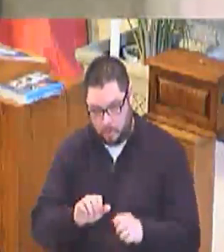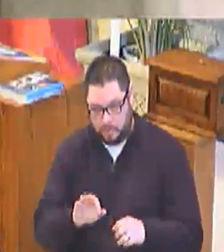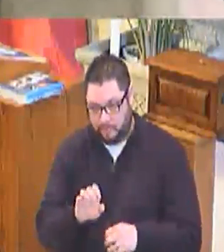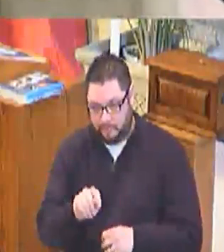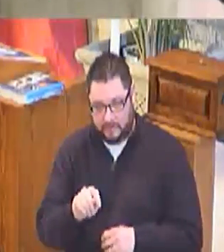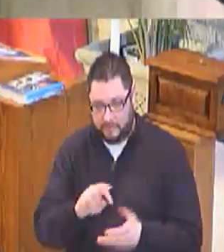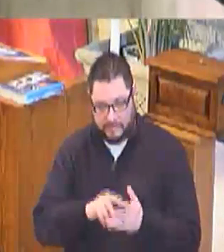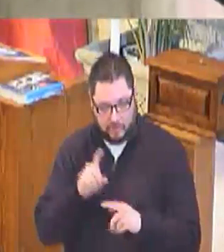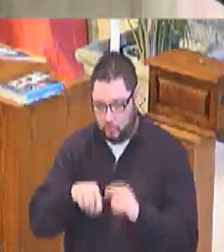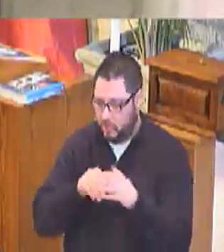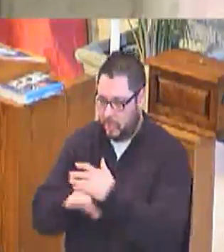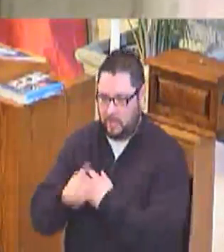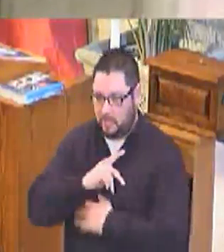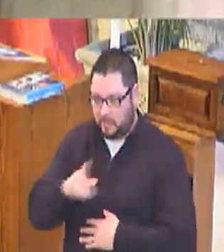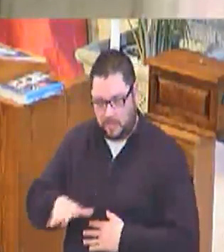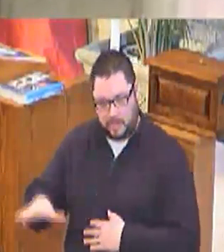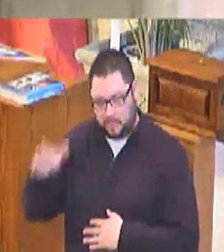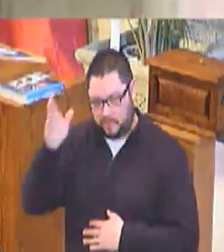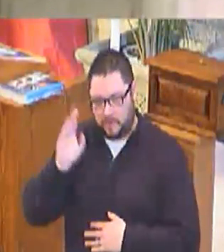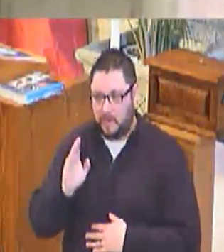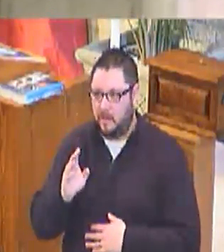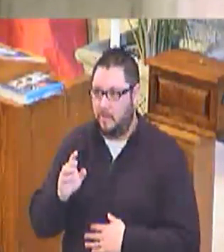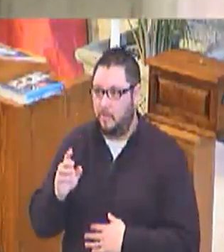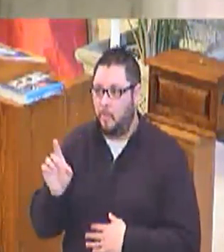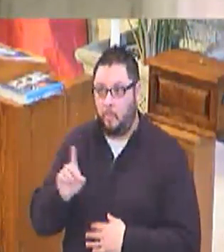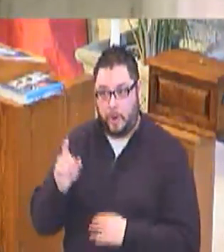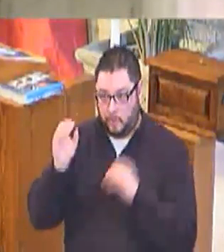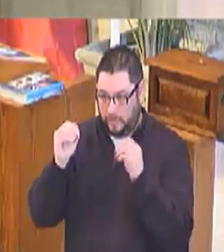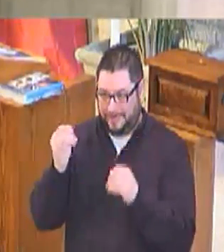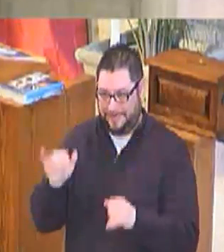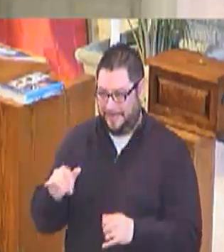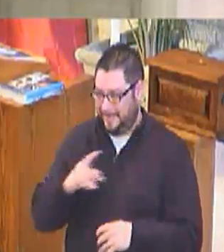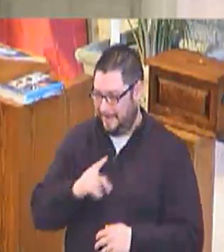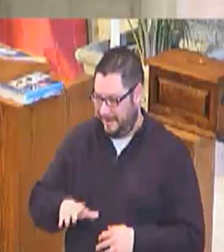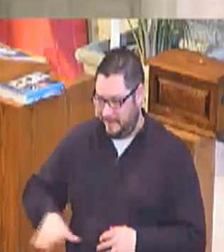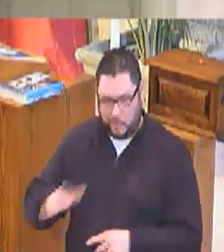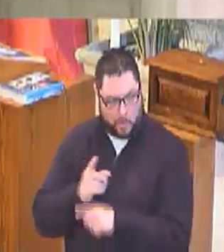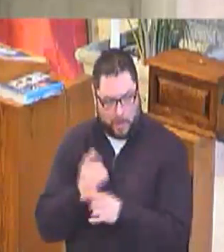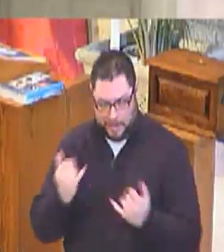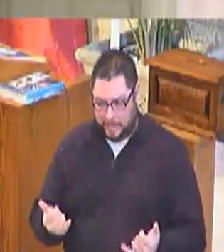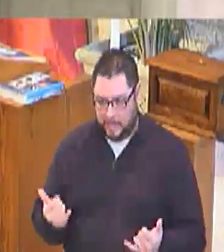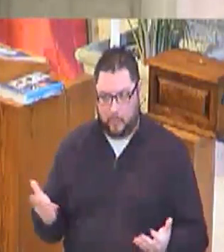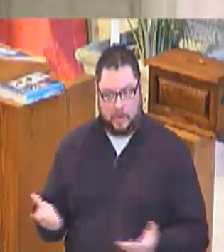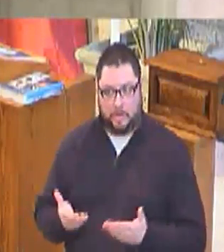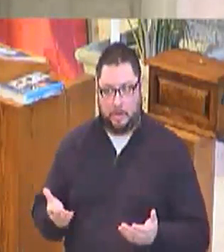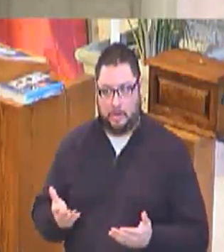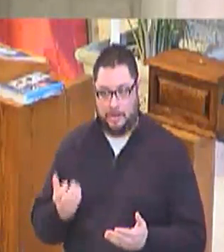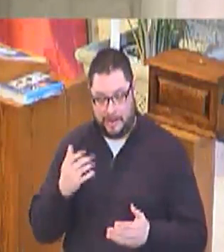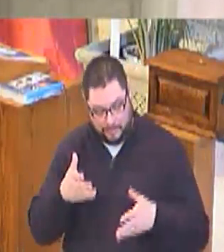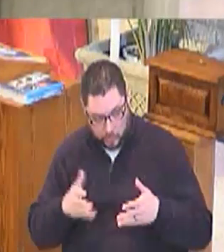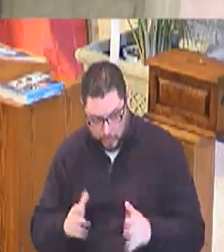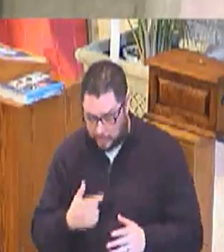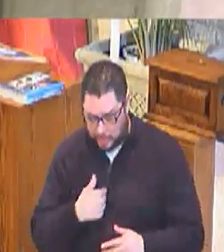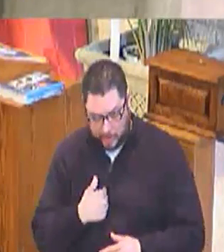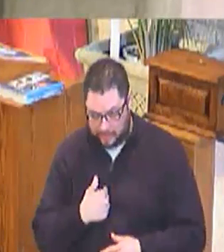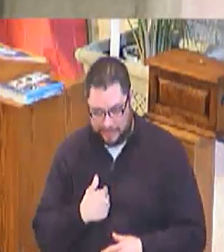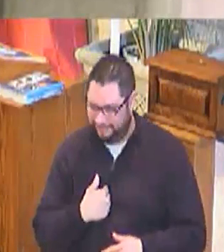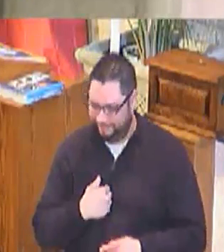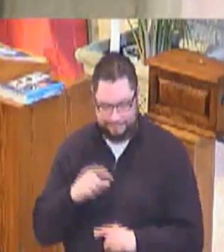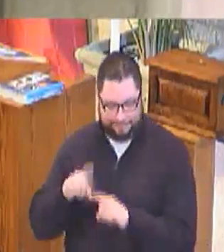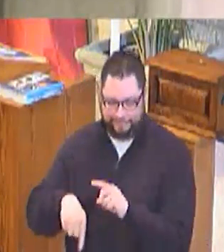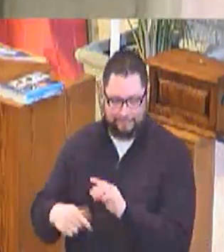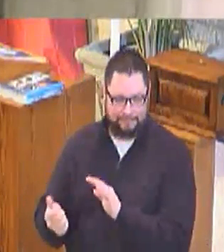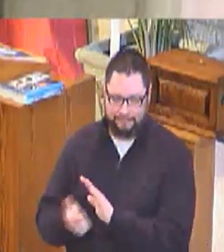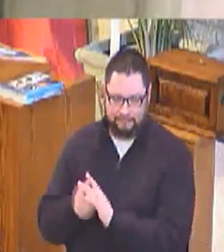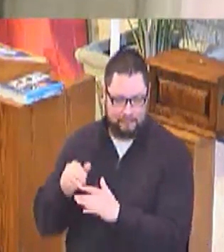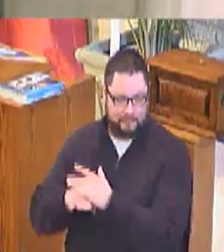where do we teach the kingdom of God? Right here, right now, right within. Unless you allow me to wash your feet, you will not enter the kingdom of God.